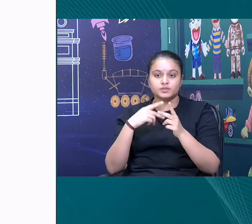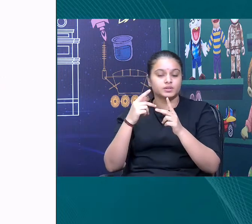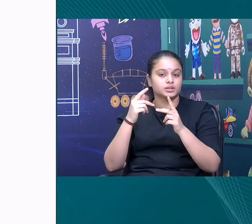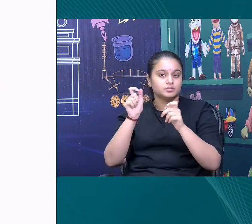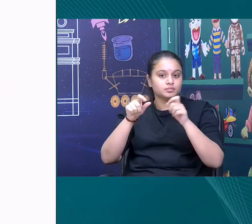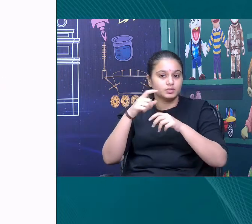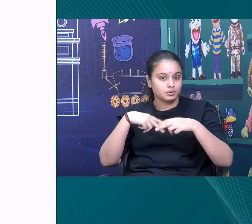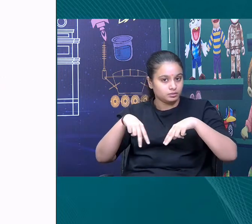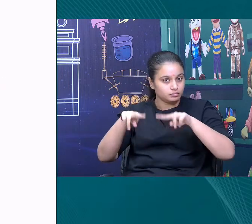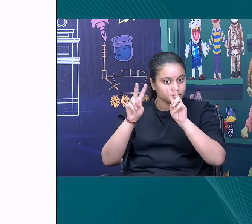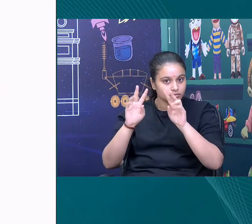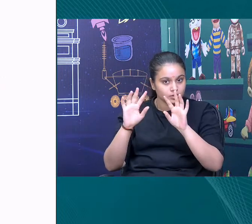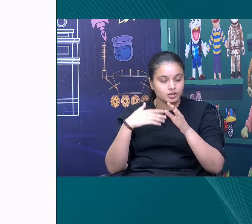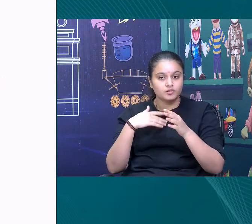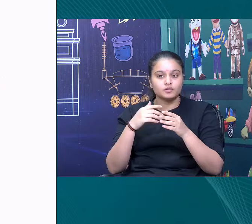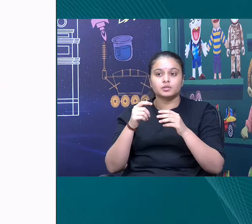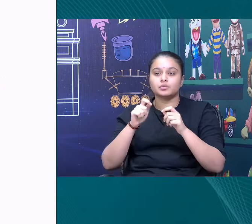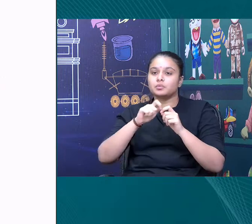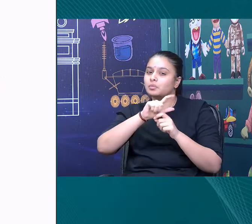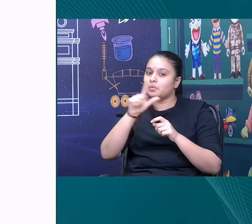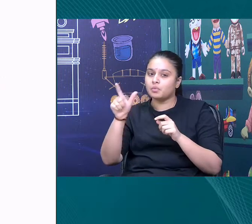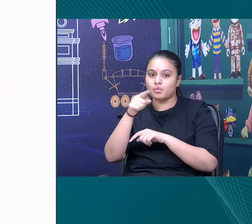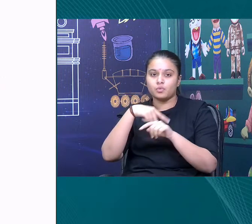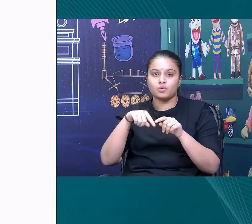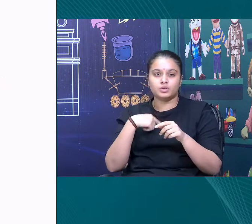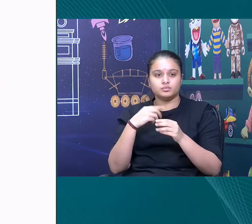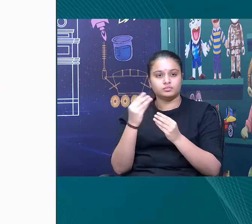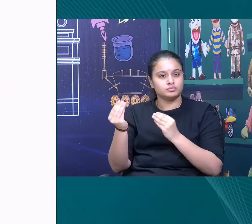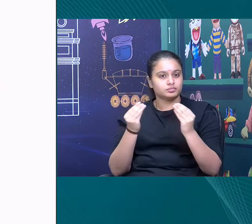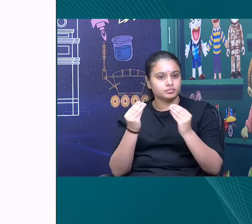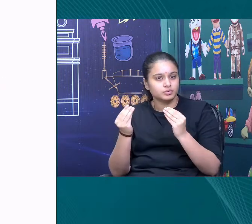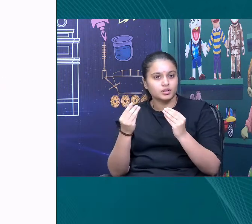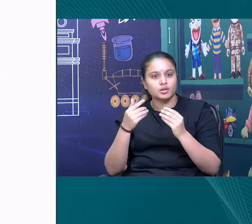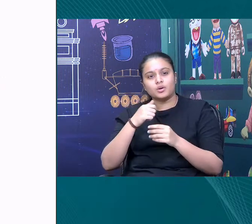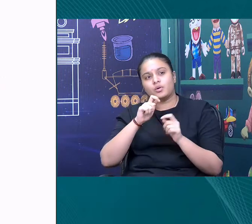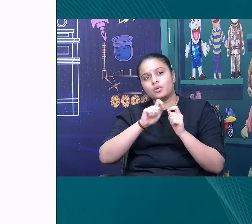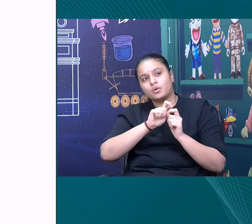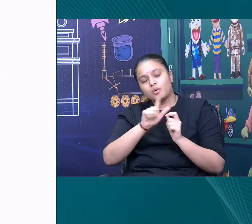And I think we all are a source of inspiration for each other, because we are all